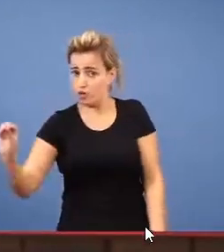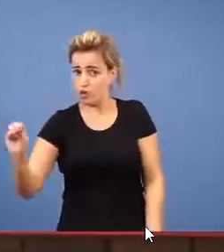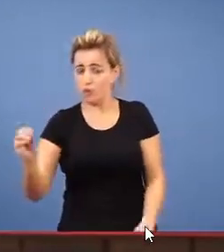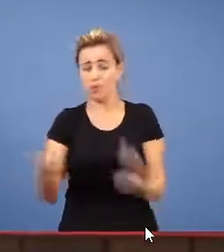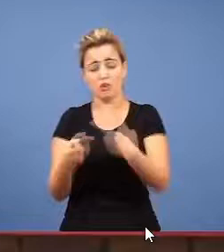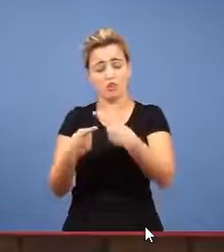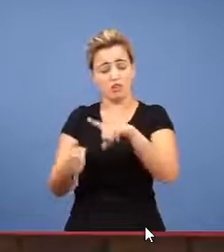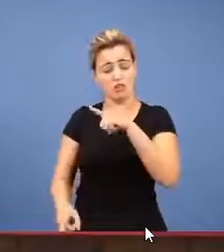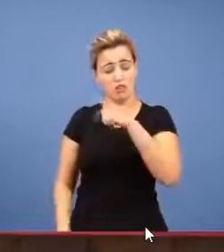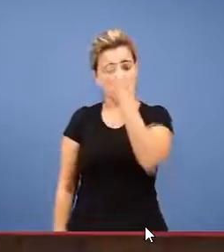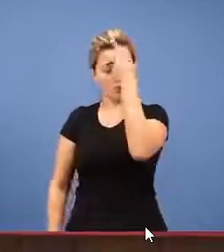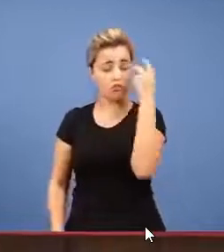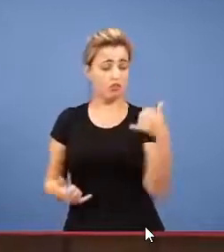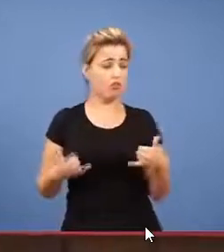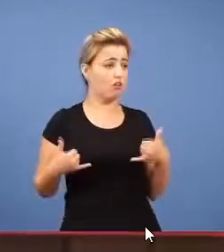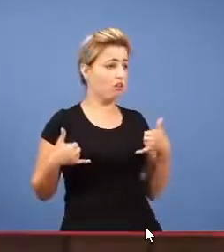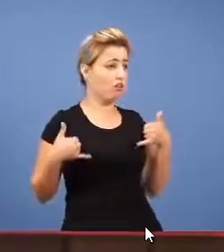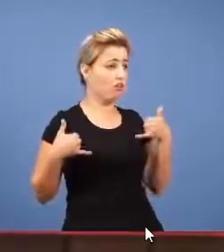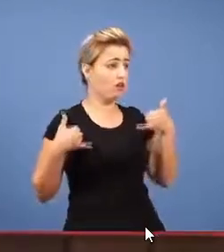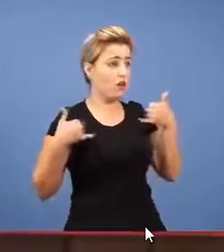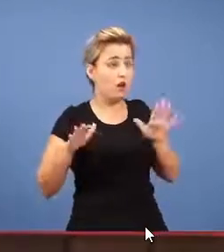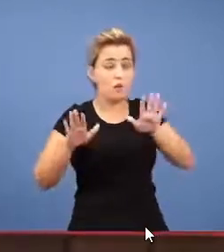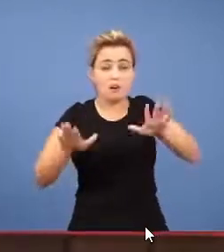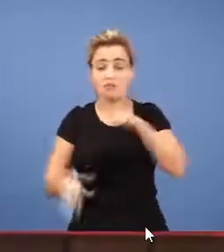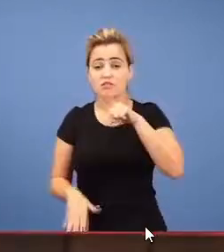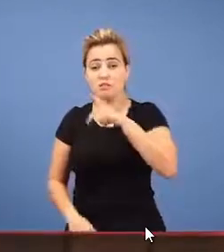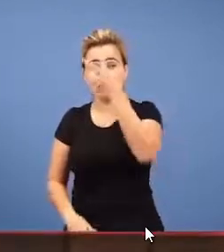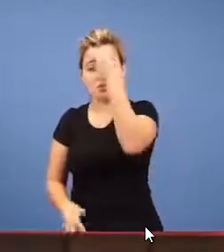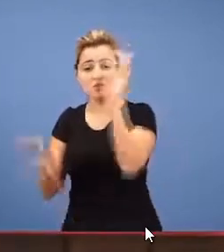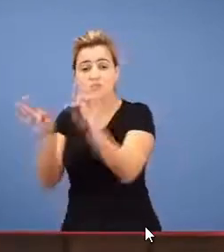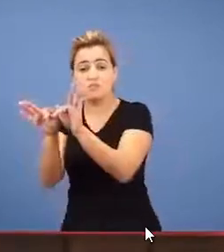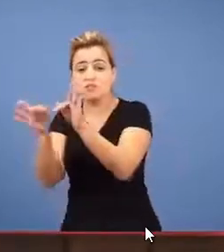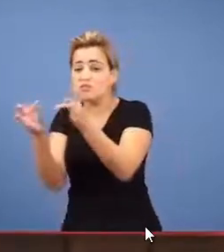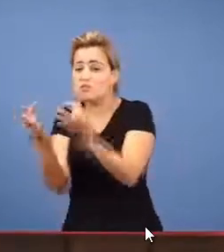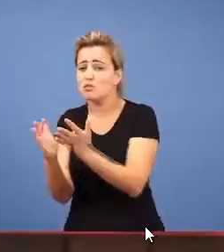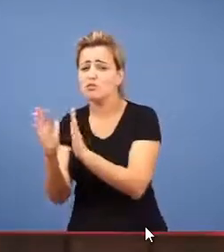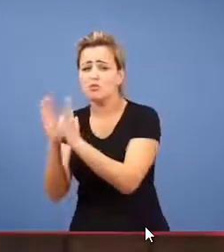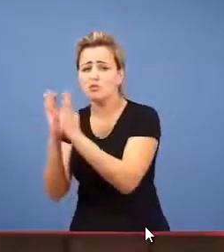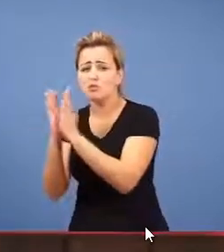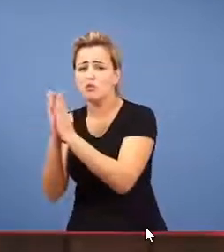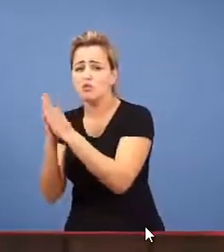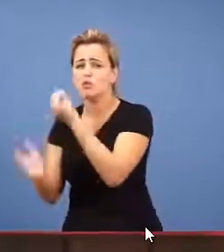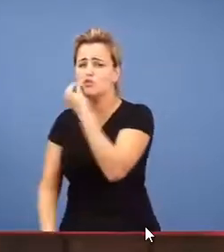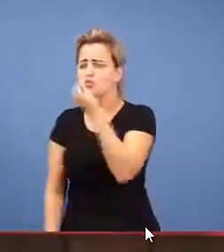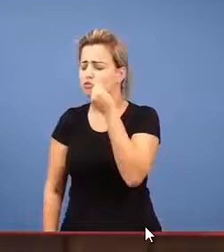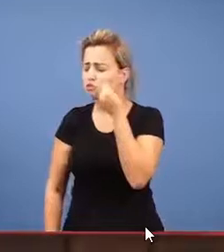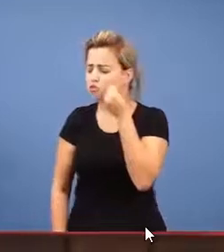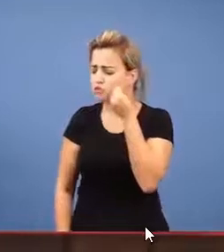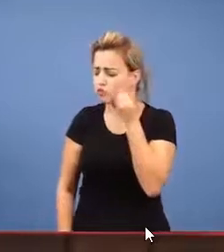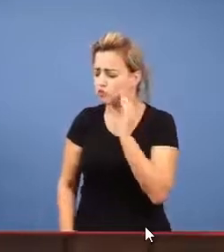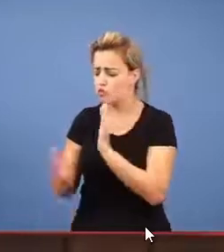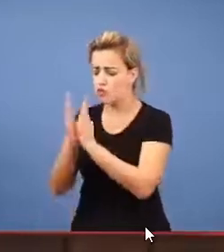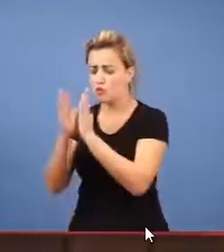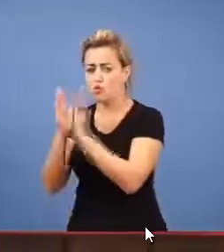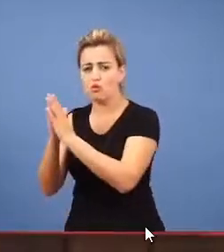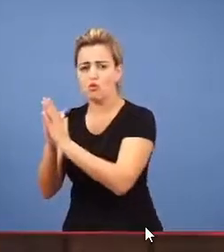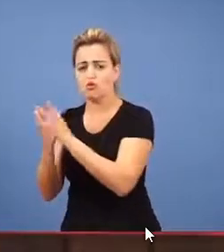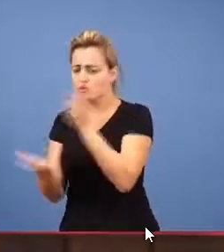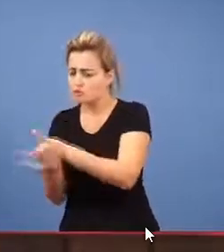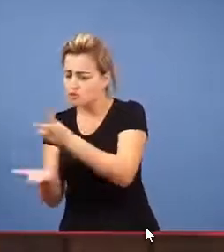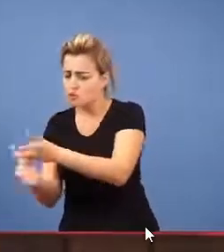think they are rich and have nothing. And those that have nothing, but they are rich. We want those that have nothing and they are